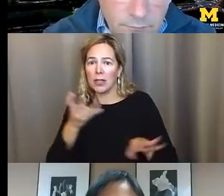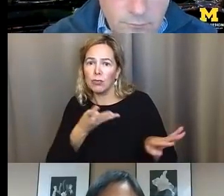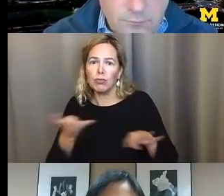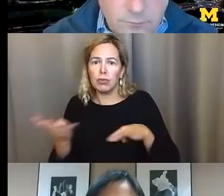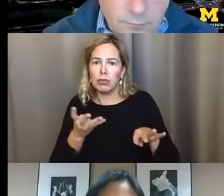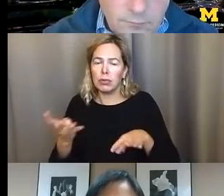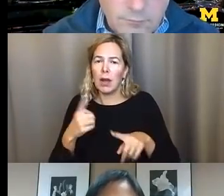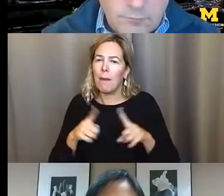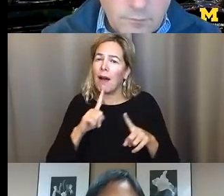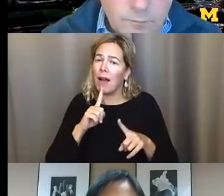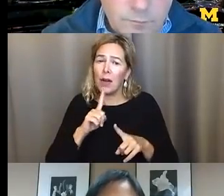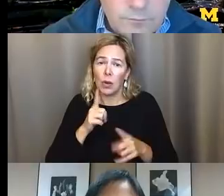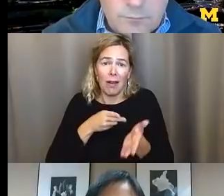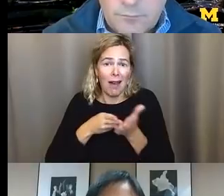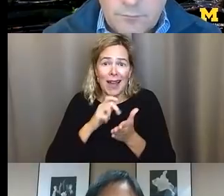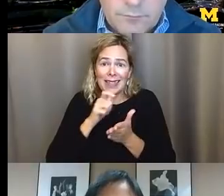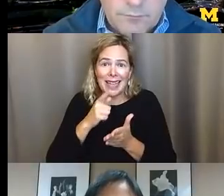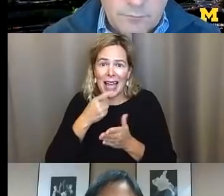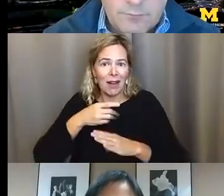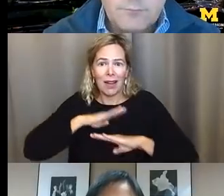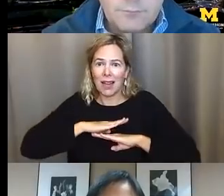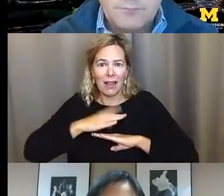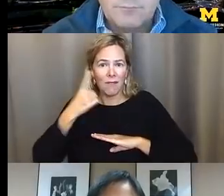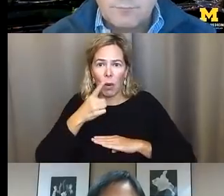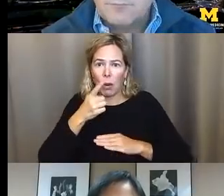a tier approach who will be high priority.